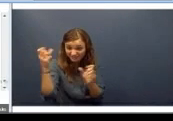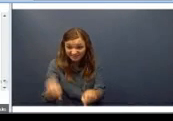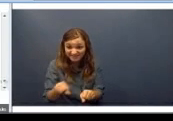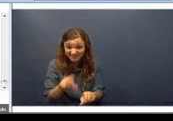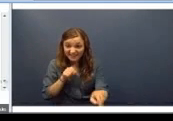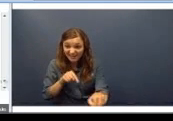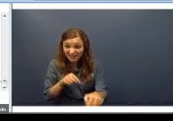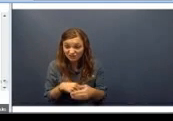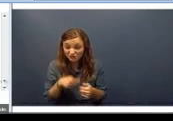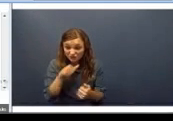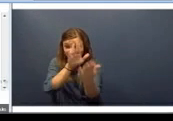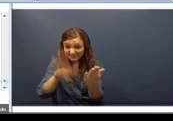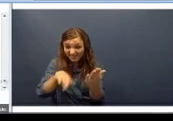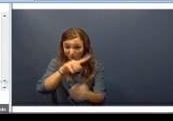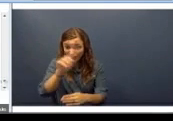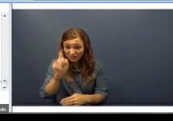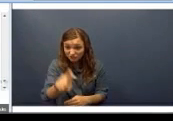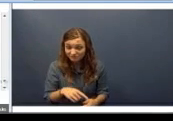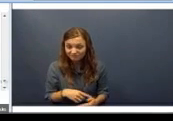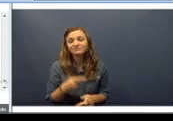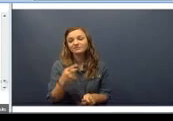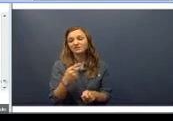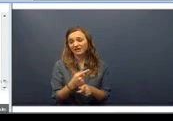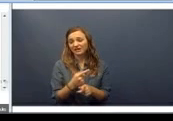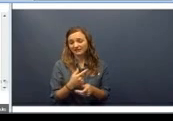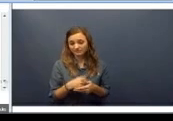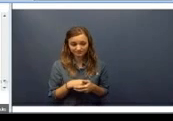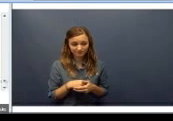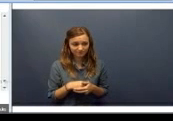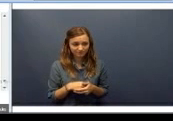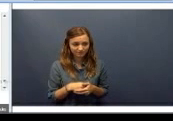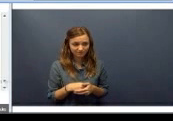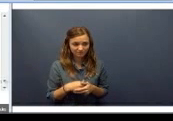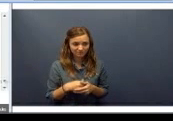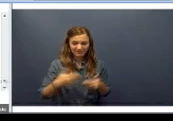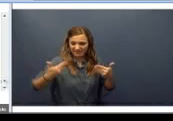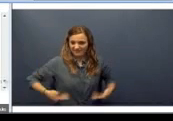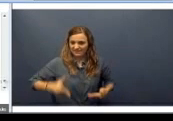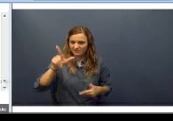Or anybody, actually. Any of the presenters could probably address that. Correct.